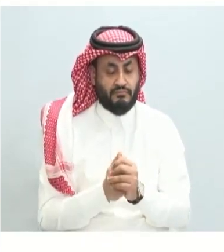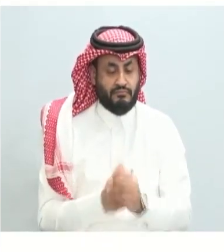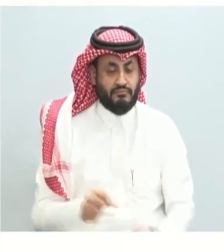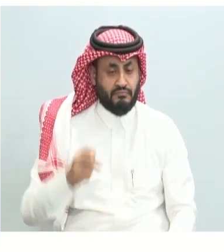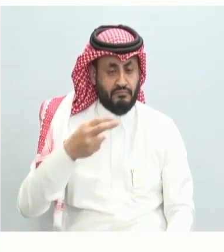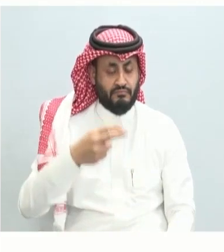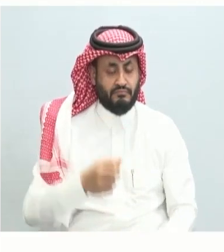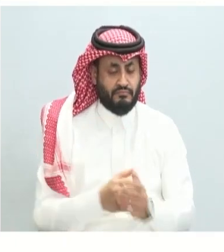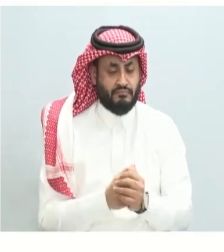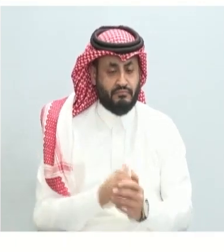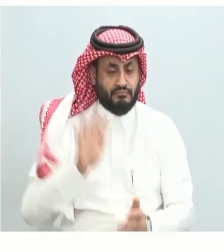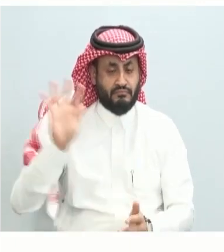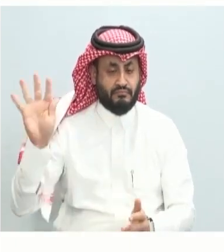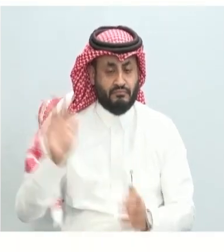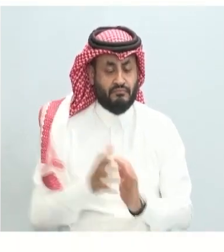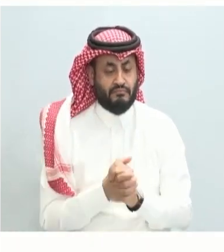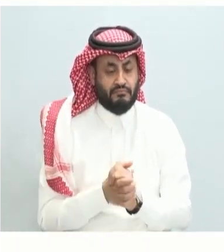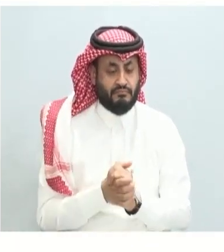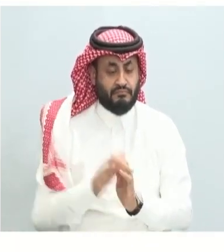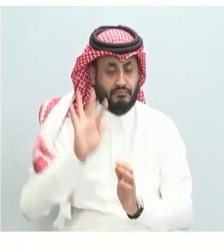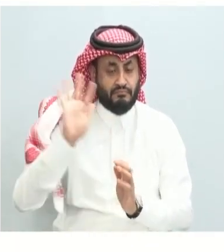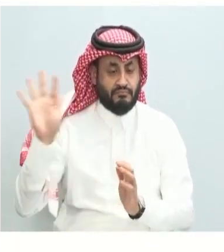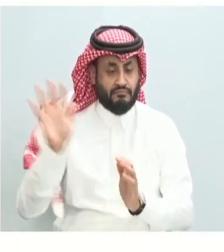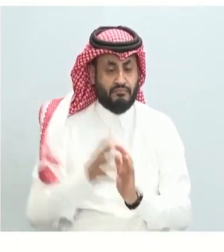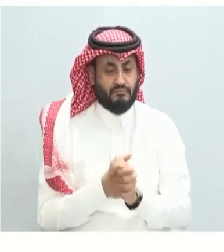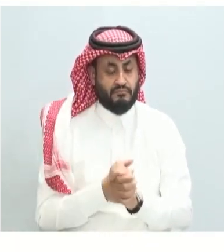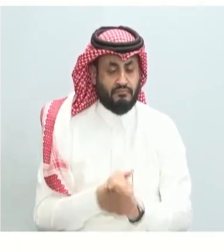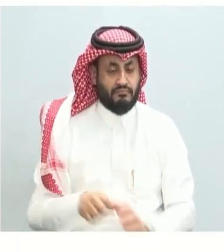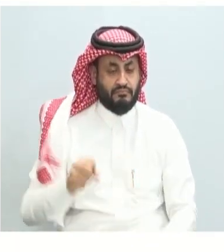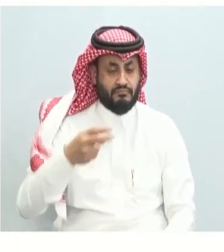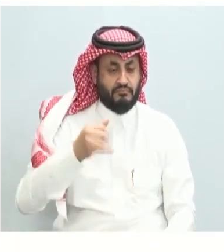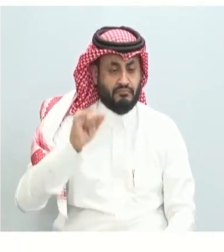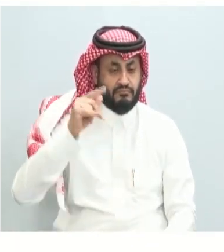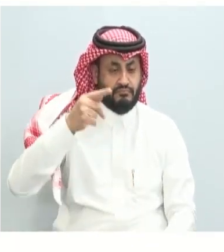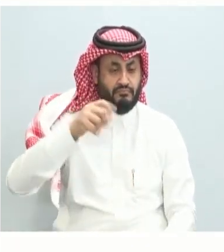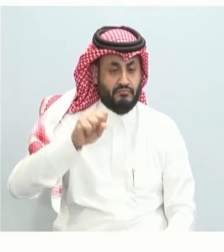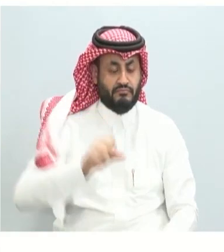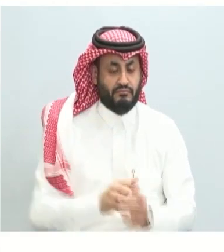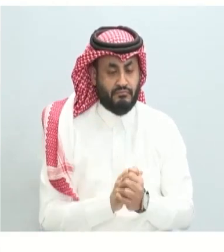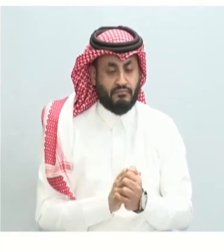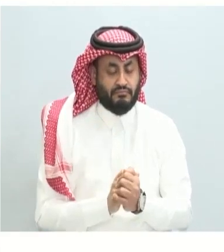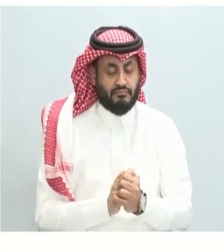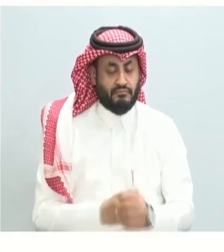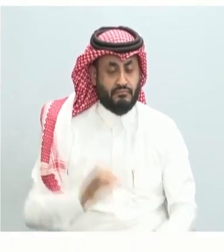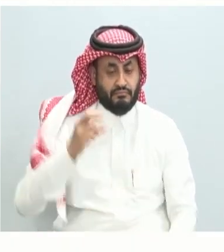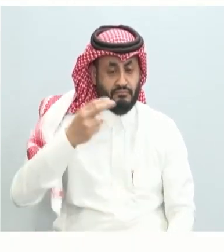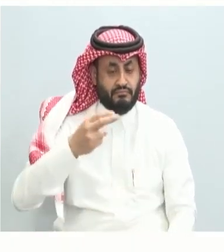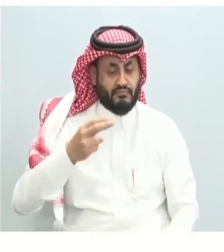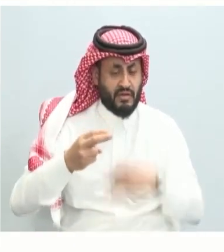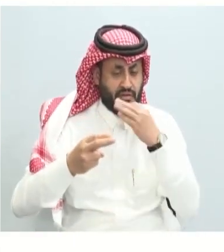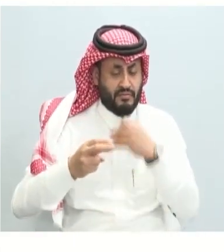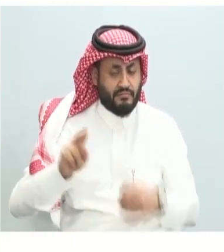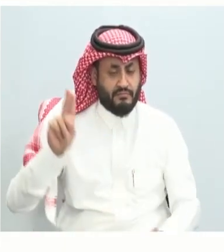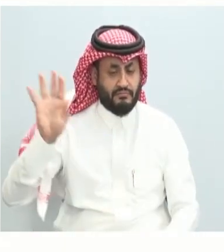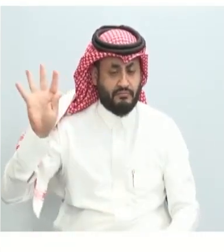and H says sh, sh, ships, ships. And C and